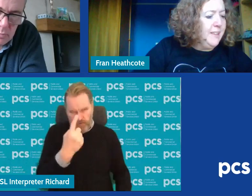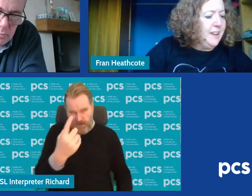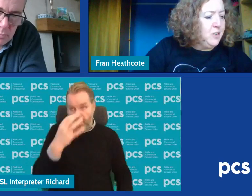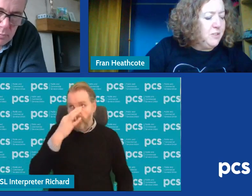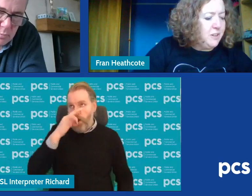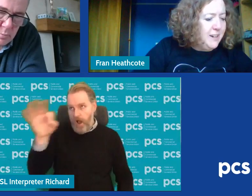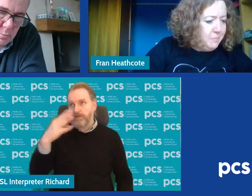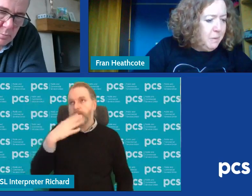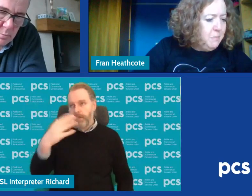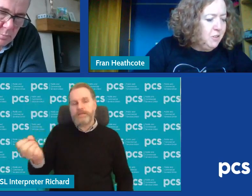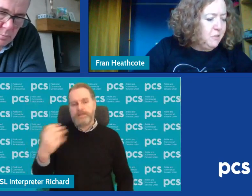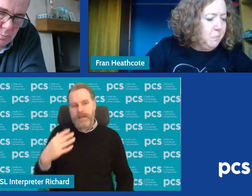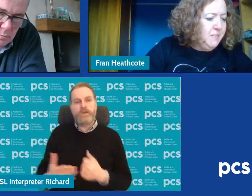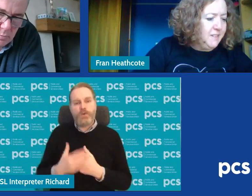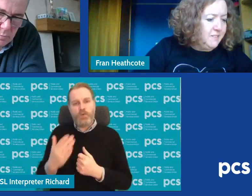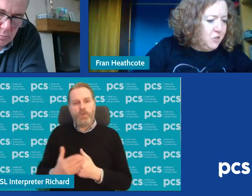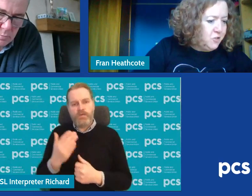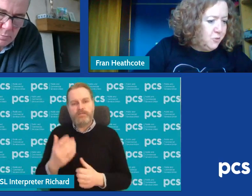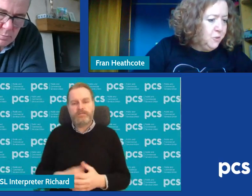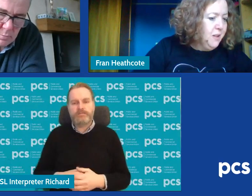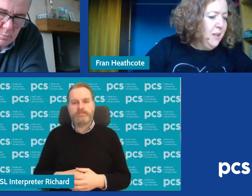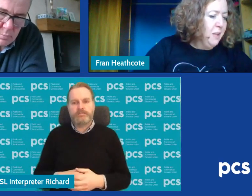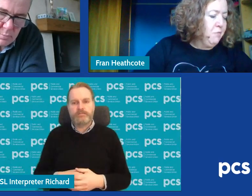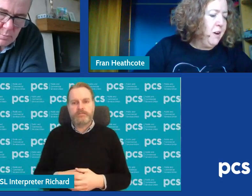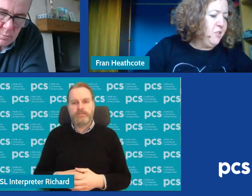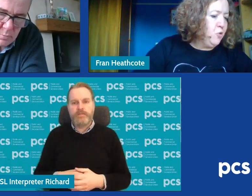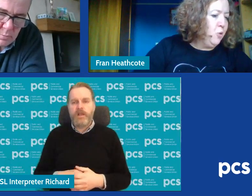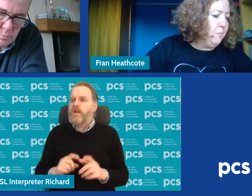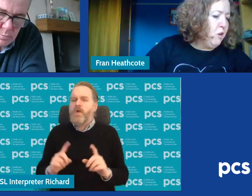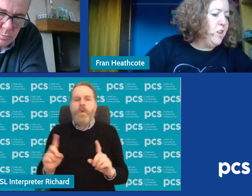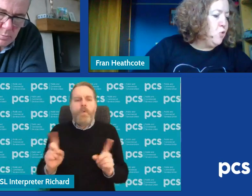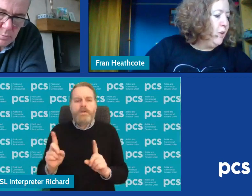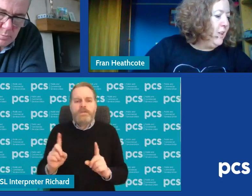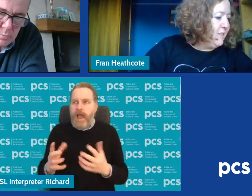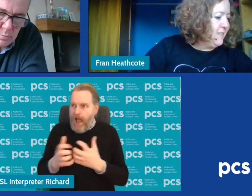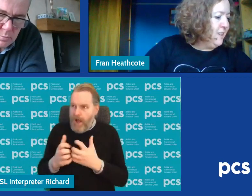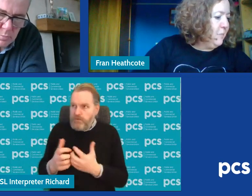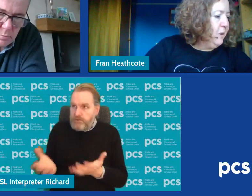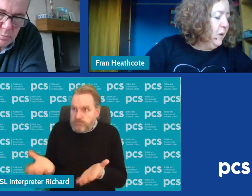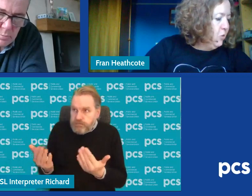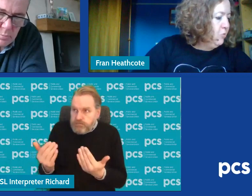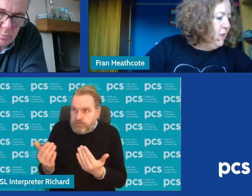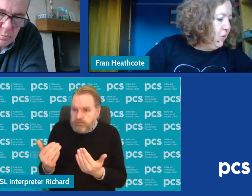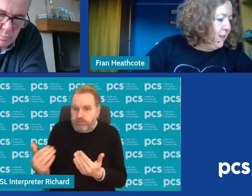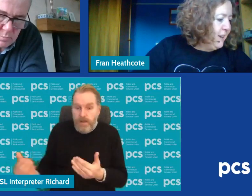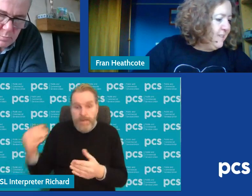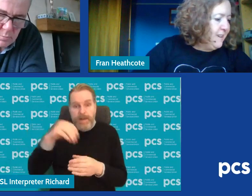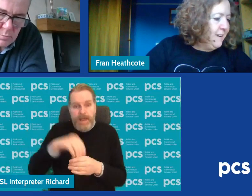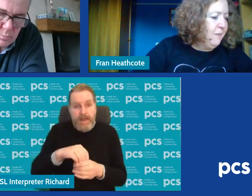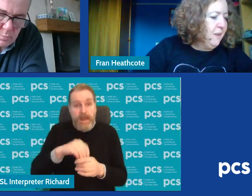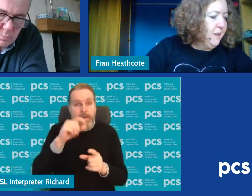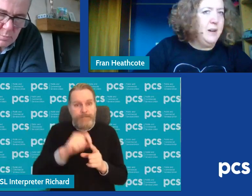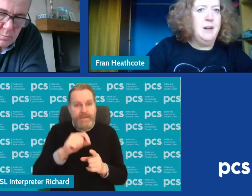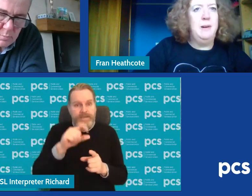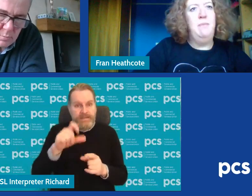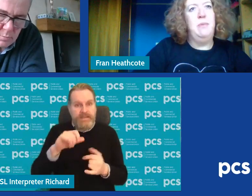doing anything to entice members onto PCS Digital. The prize draw last time was a really good